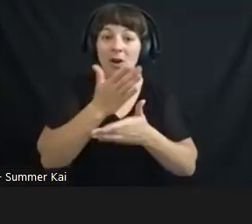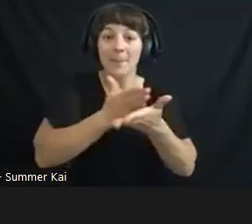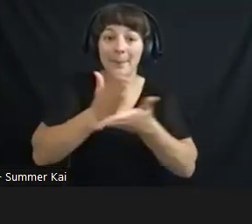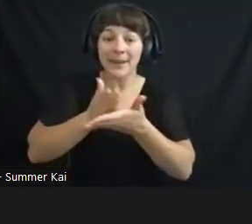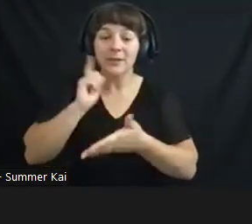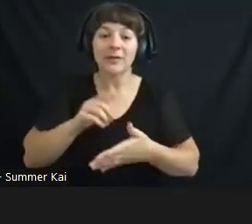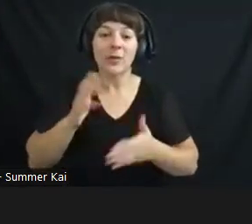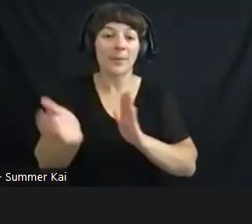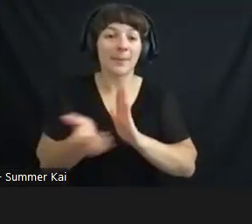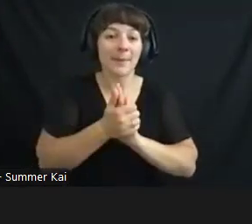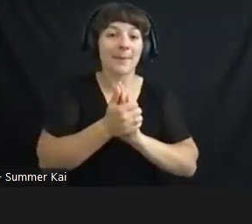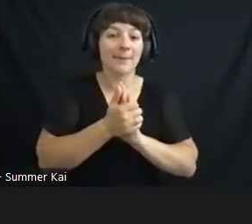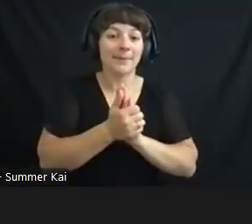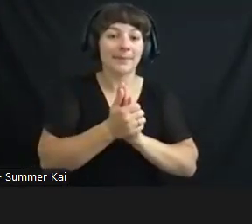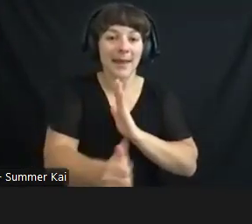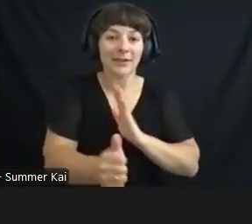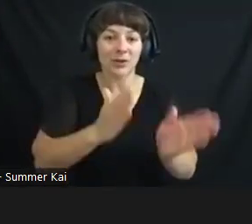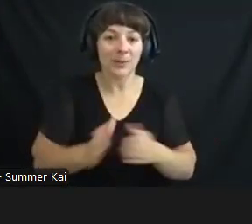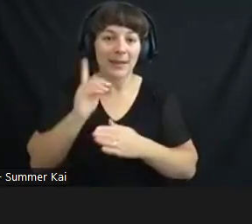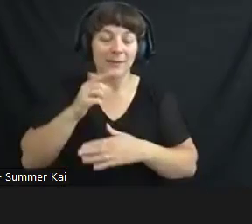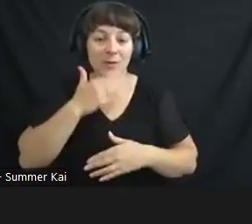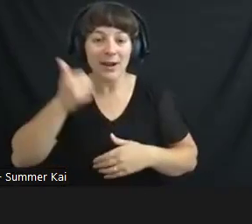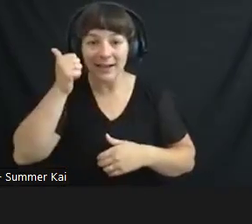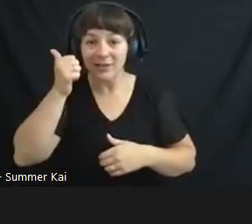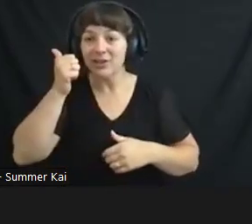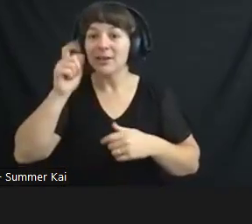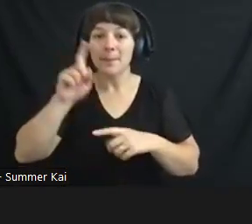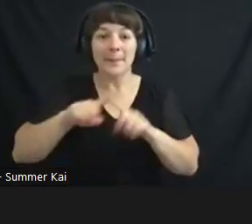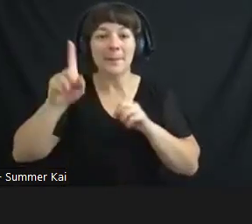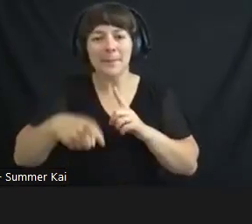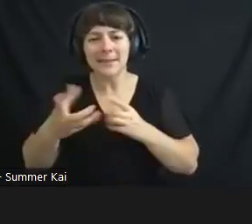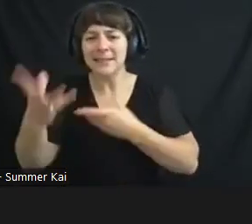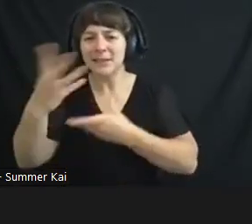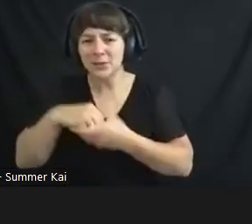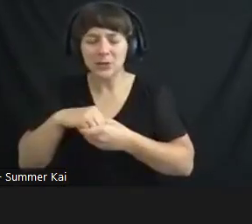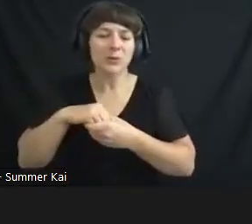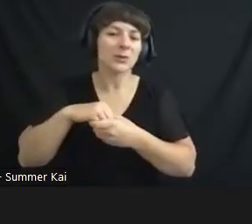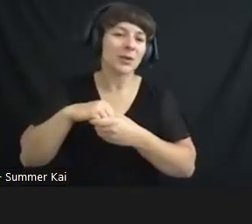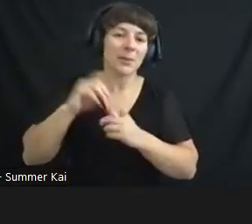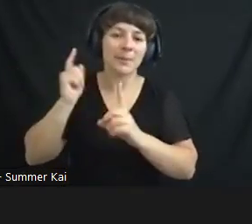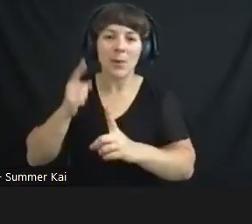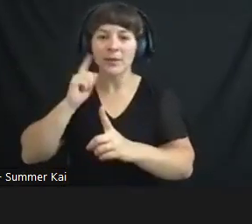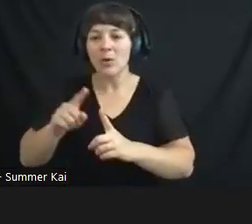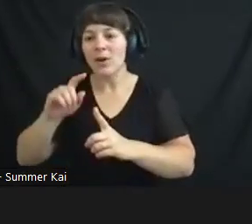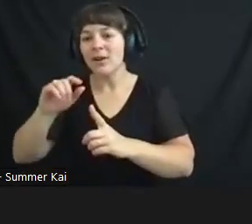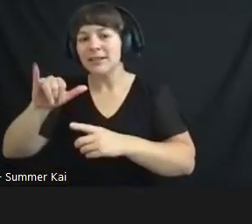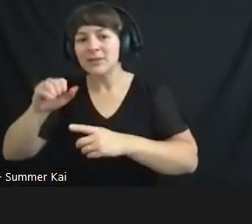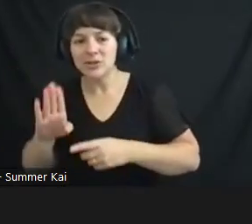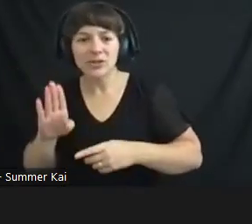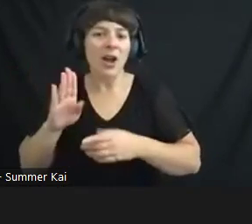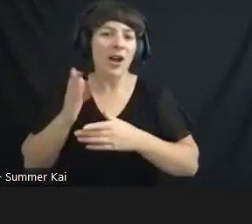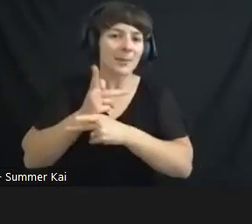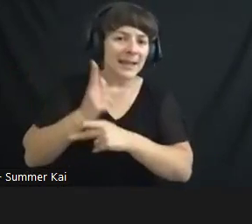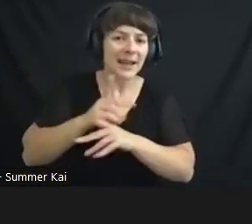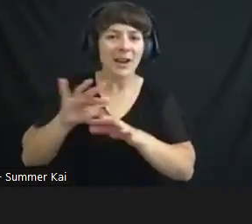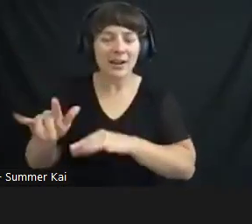make a totally accessible physician appointment or park or job or whatever. But if people can't get there when they need to